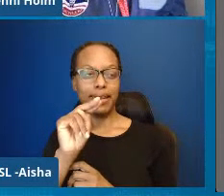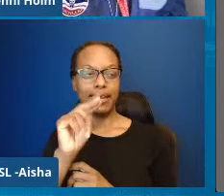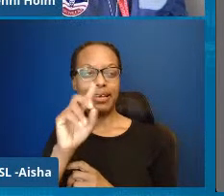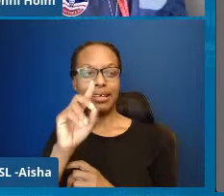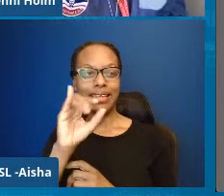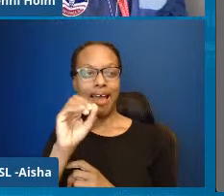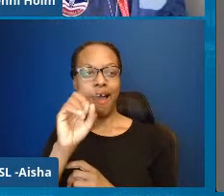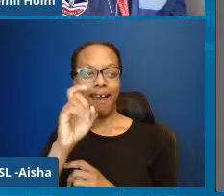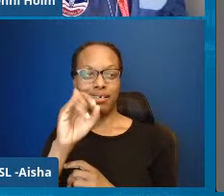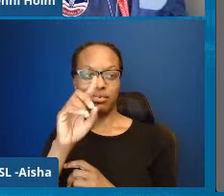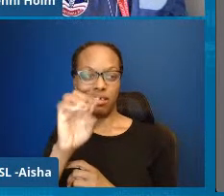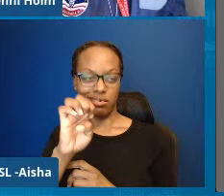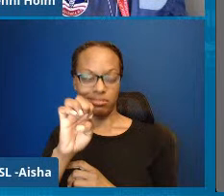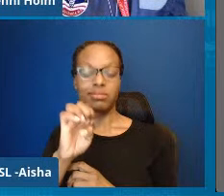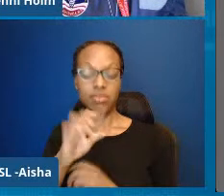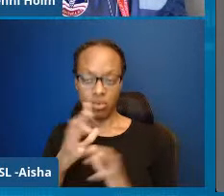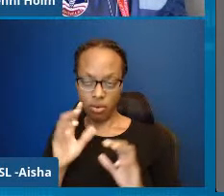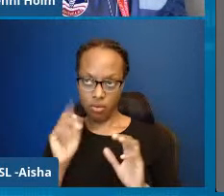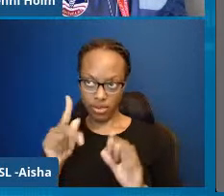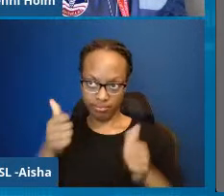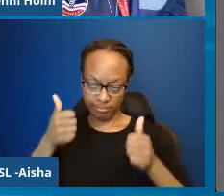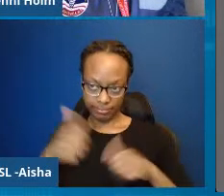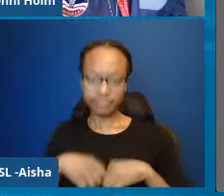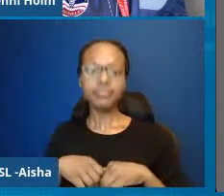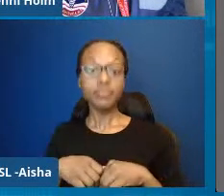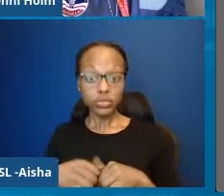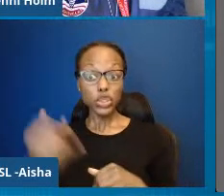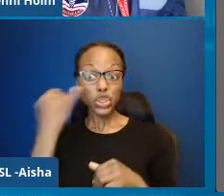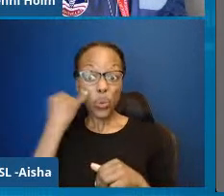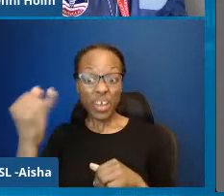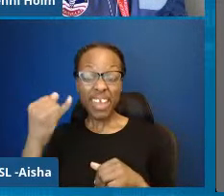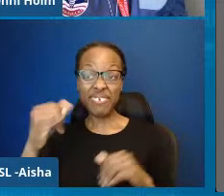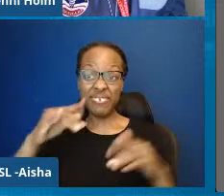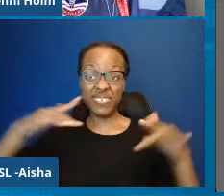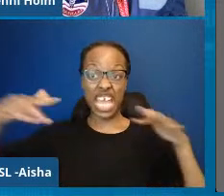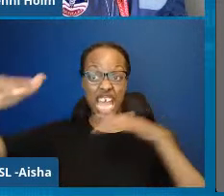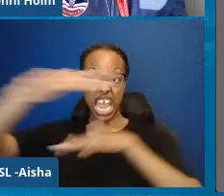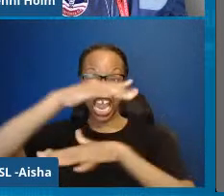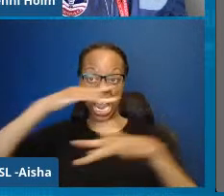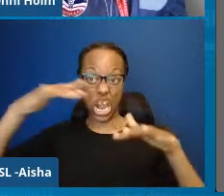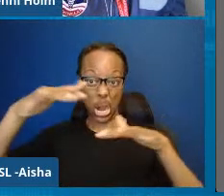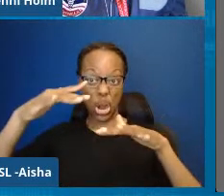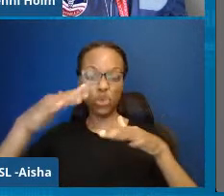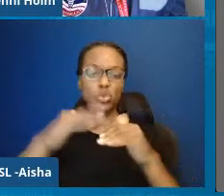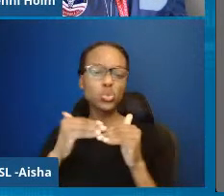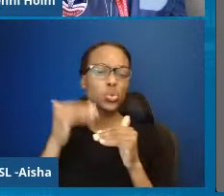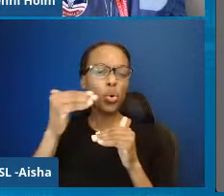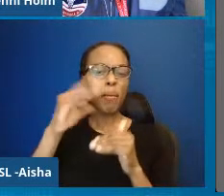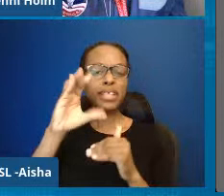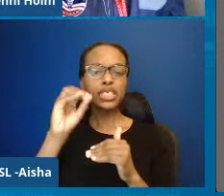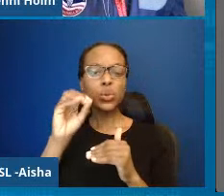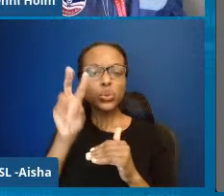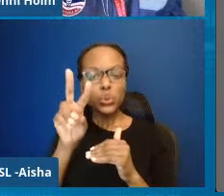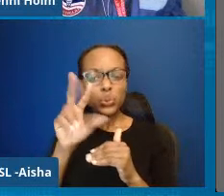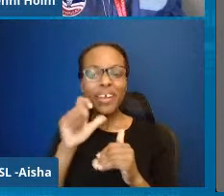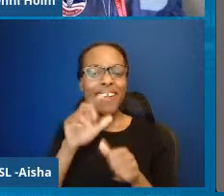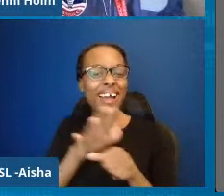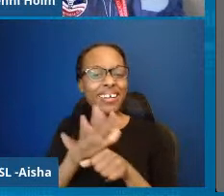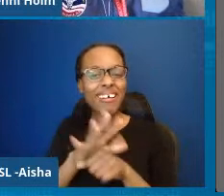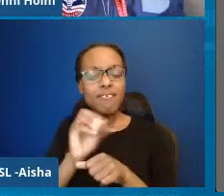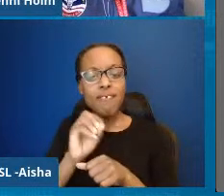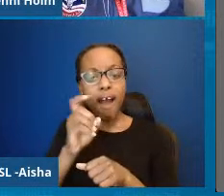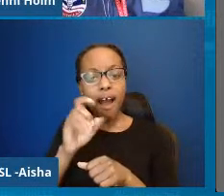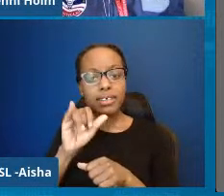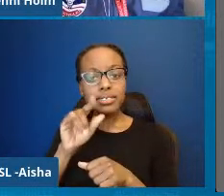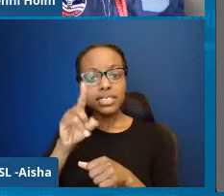with carbon dioxide, or you're not getting enough oxygen, some of the first symptoms that you will see is what you see here on this page.